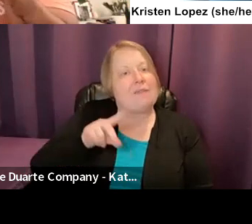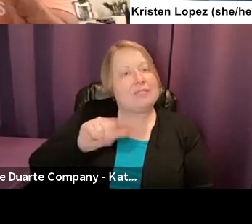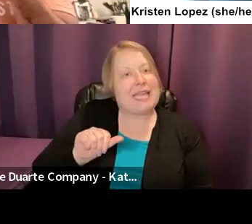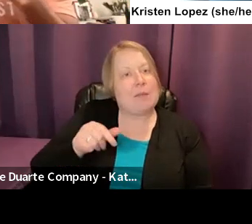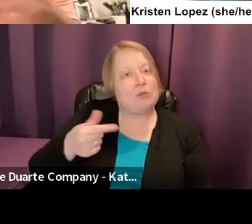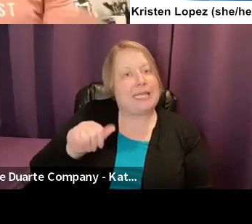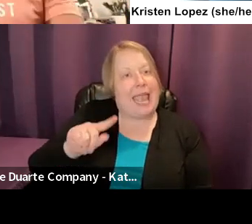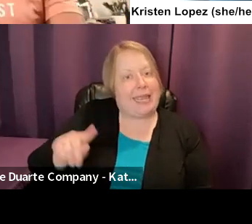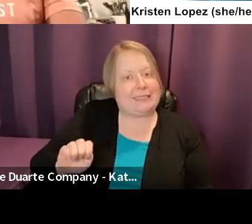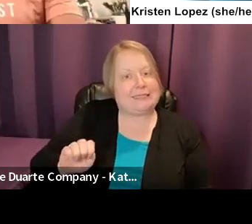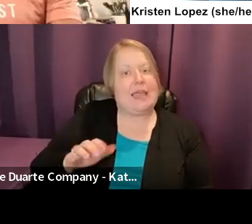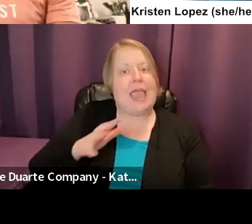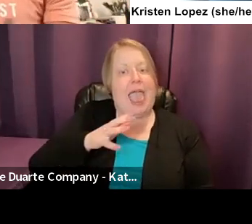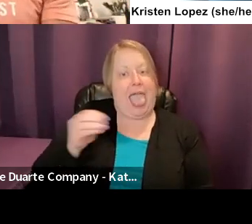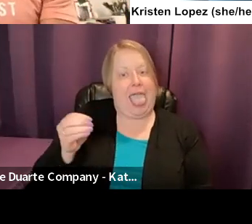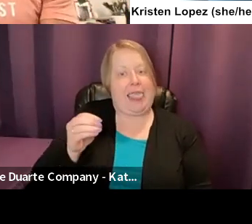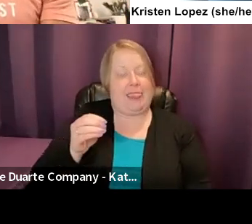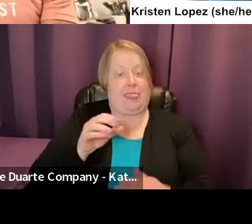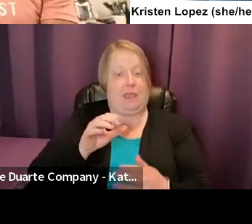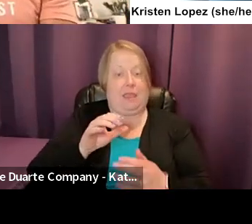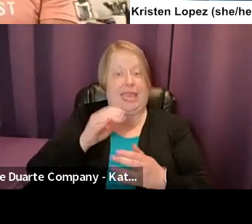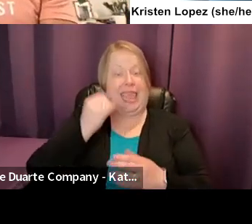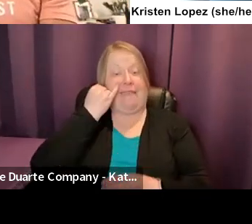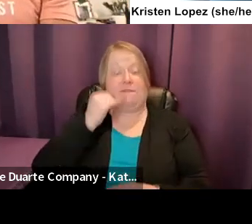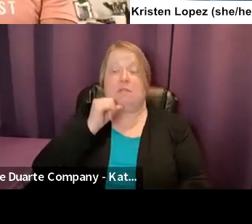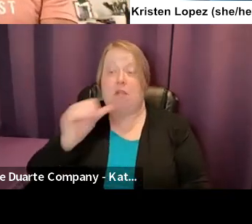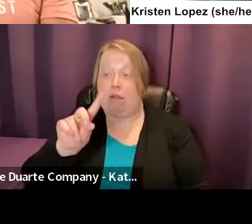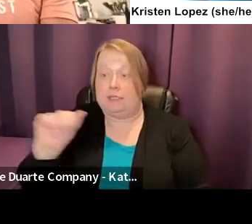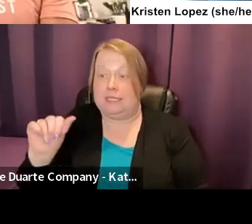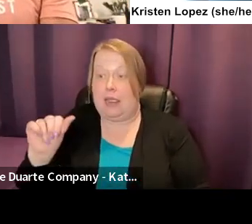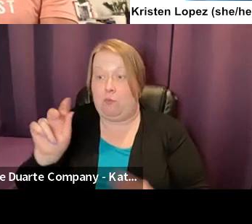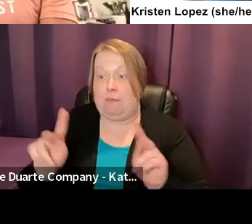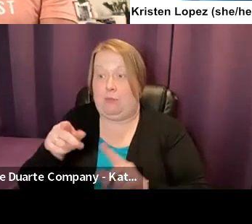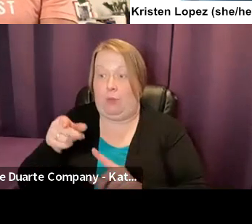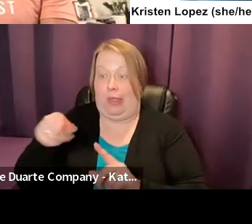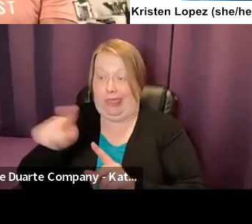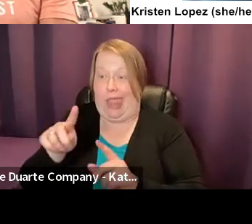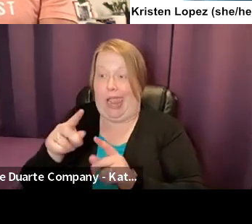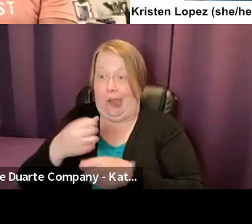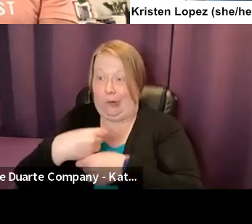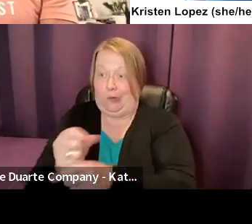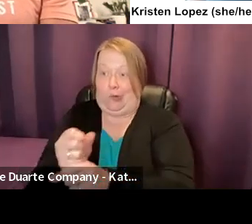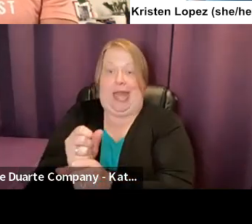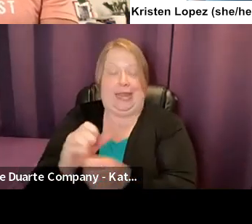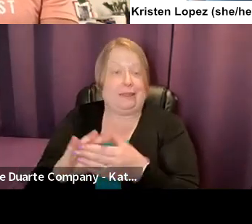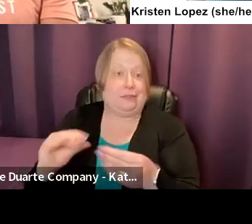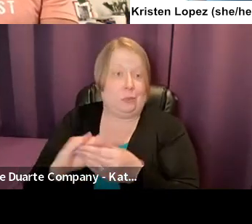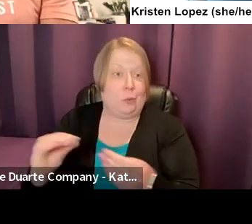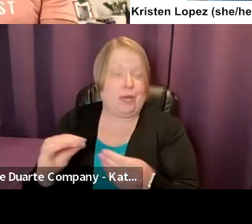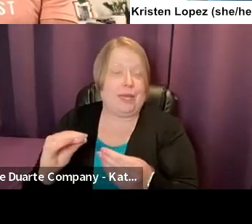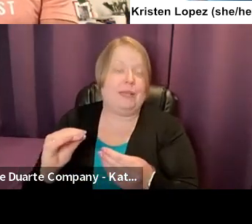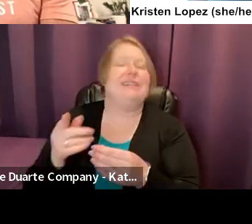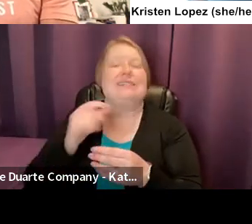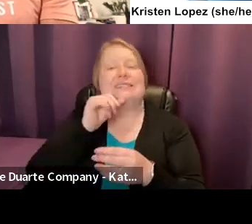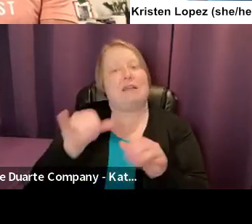the disabled gaze, when non-disabled people are crafting these narratives, it is not the